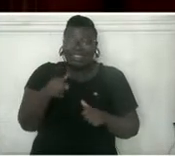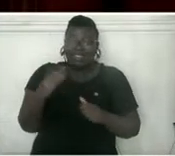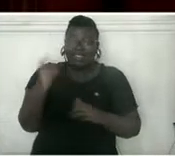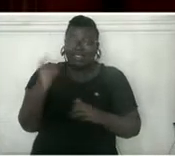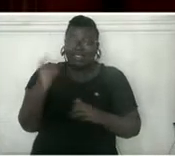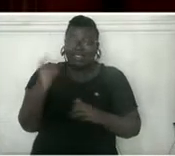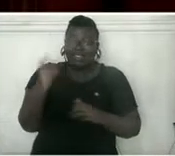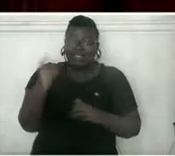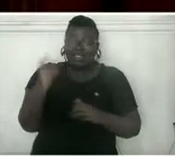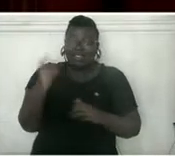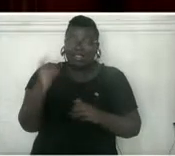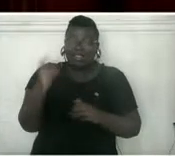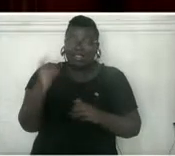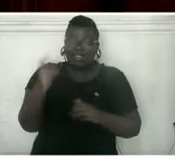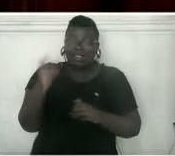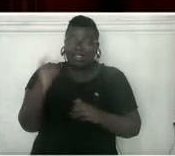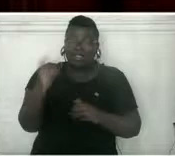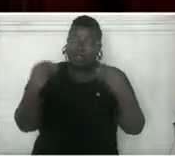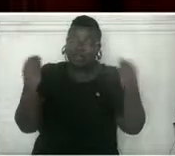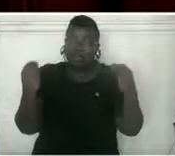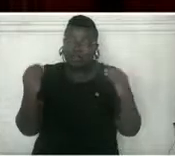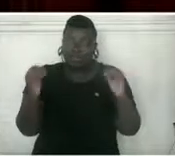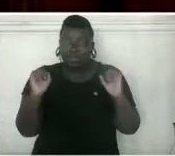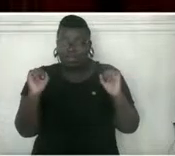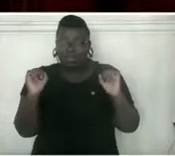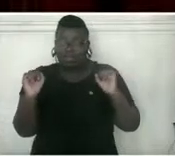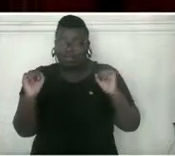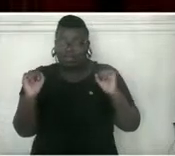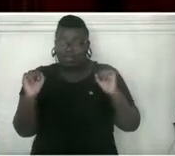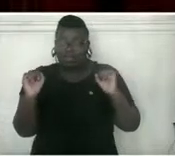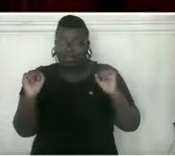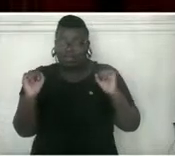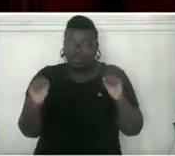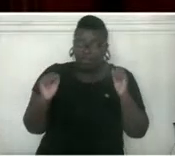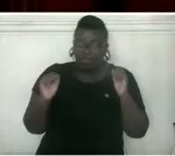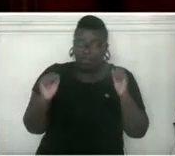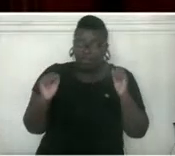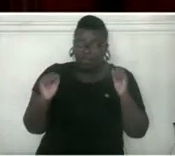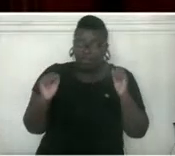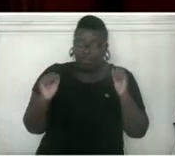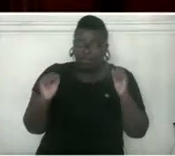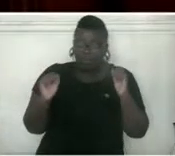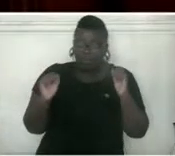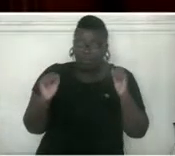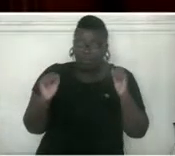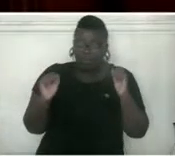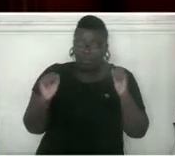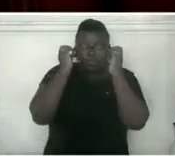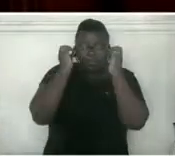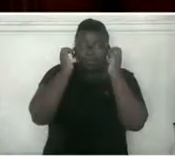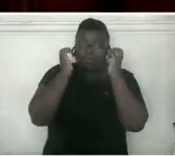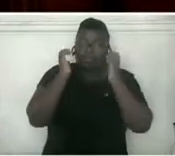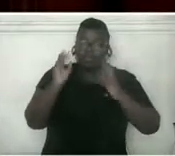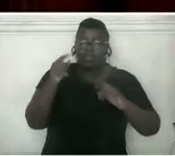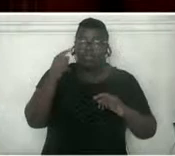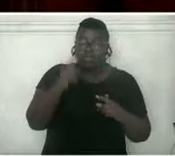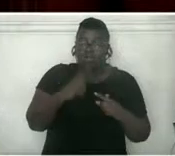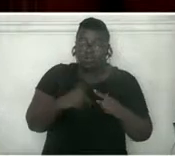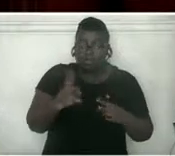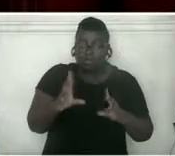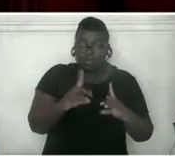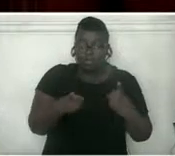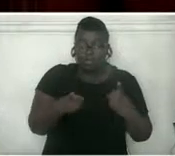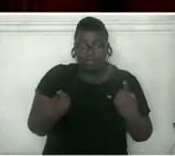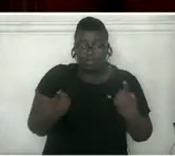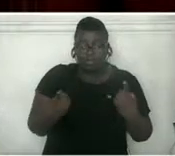the final business case for designation to the Department of